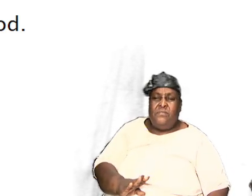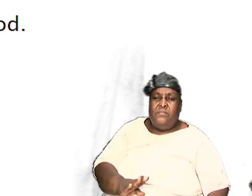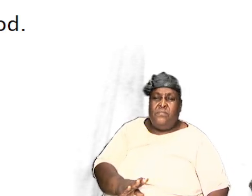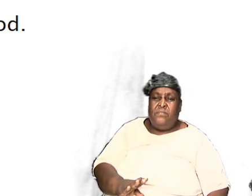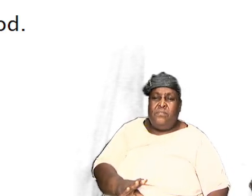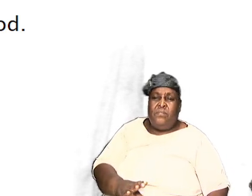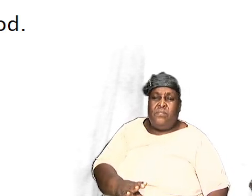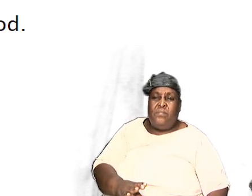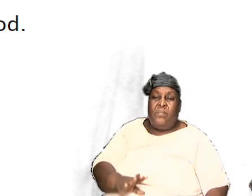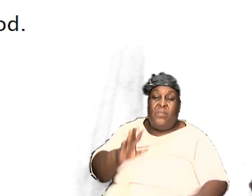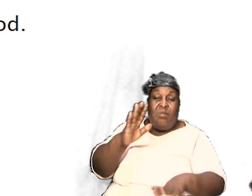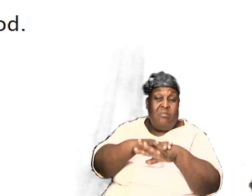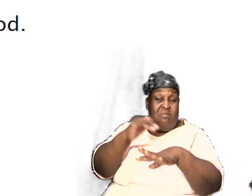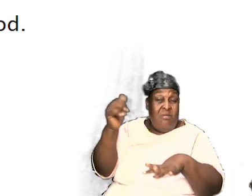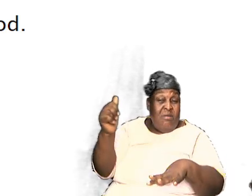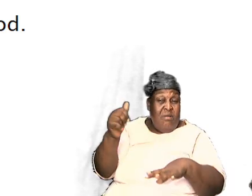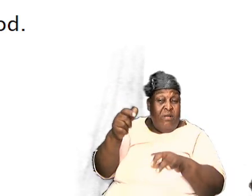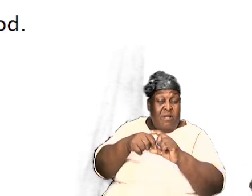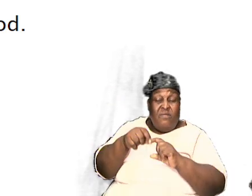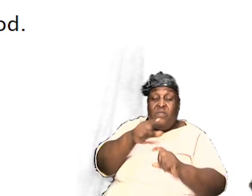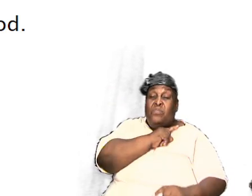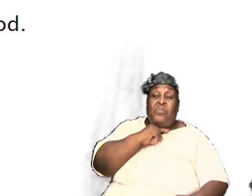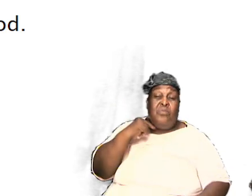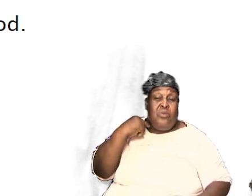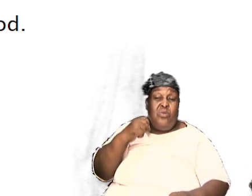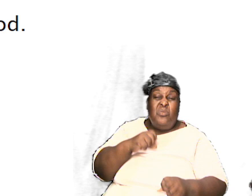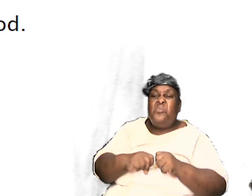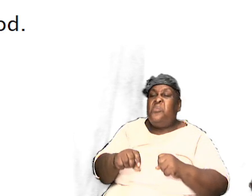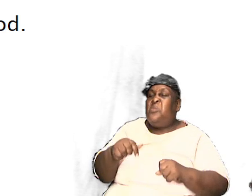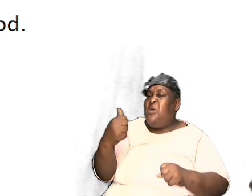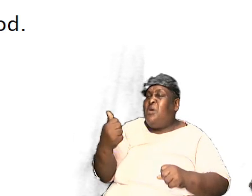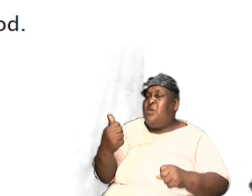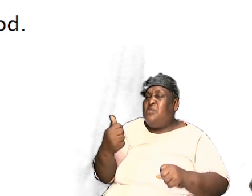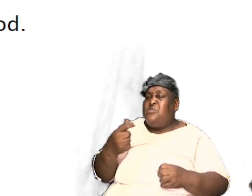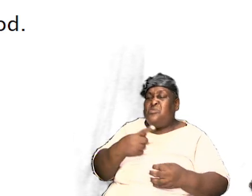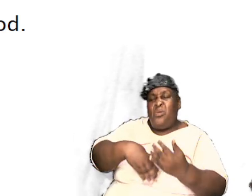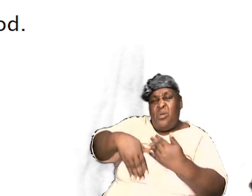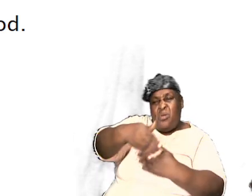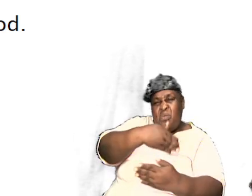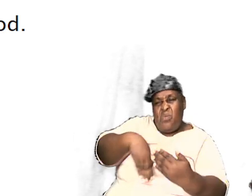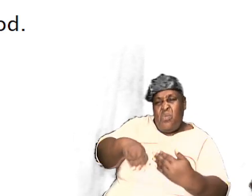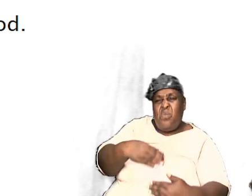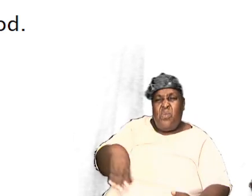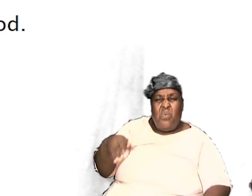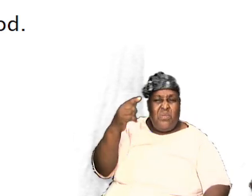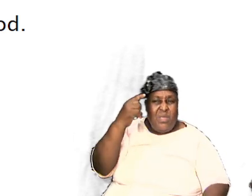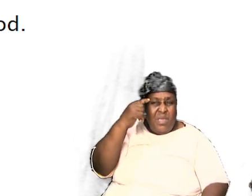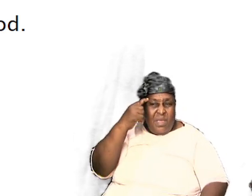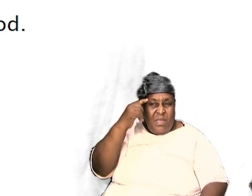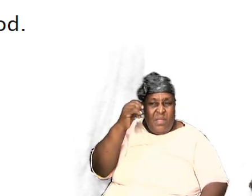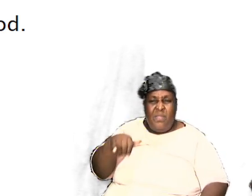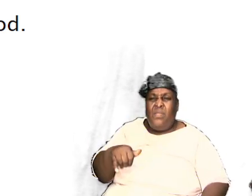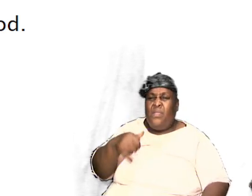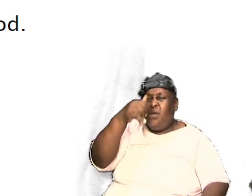God. Whether you call for the truth so that others around him might think that he is